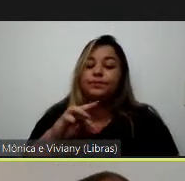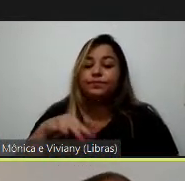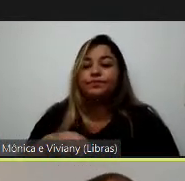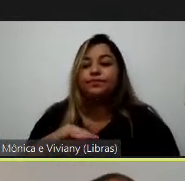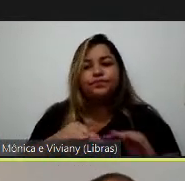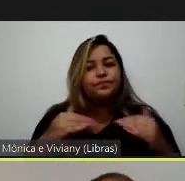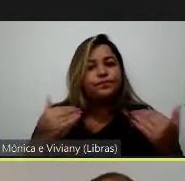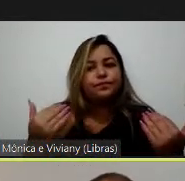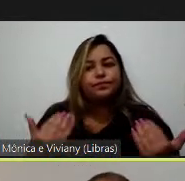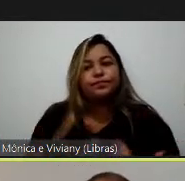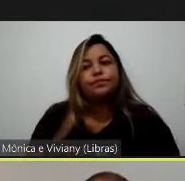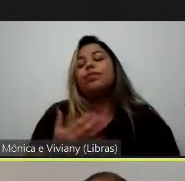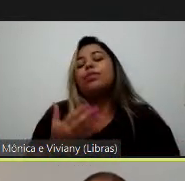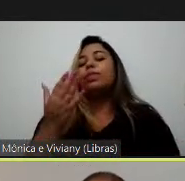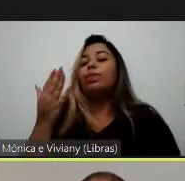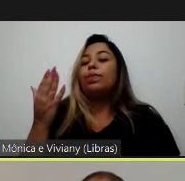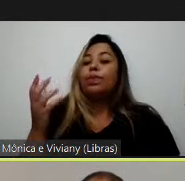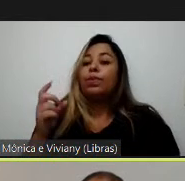sharing.